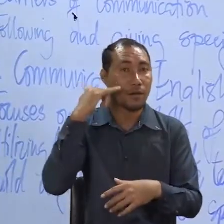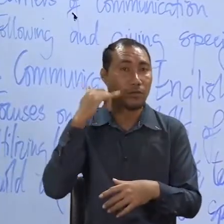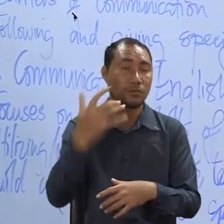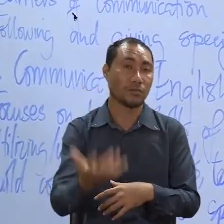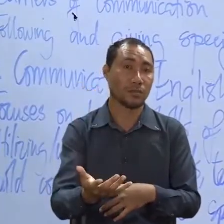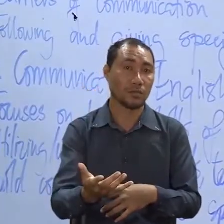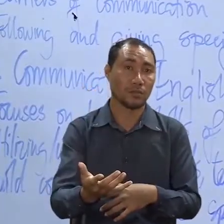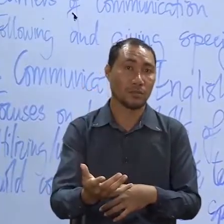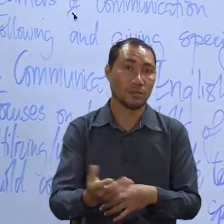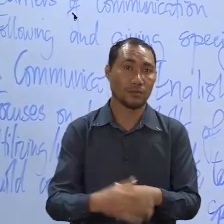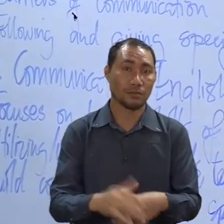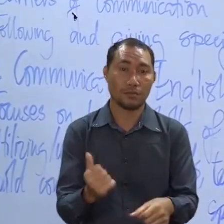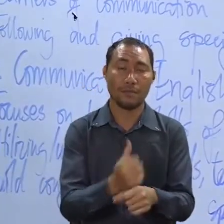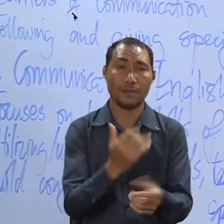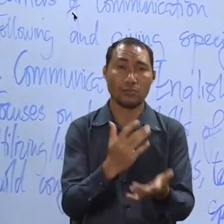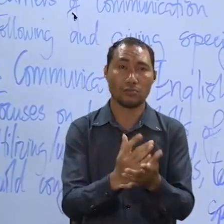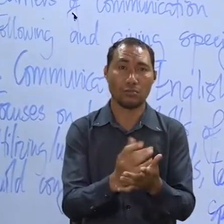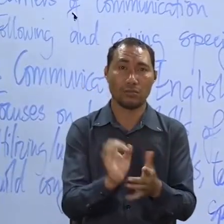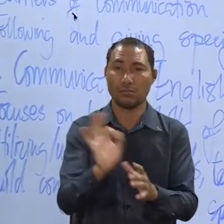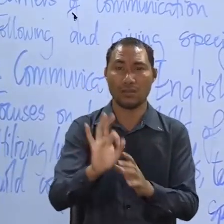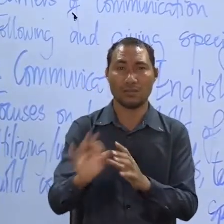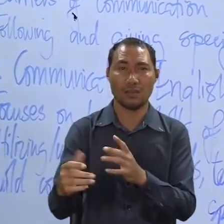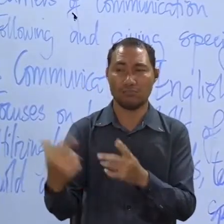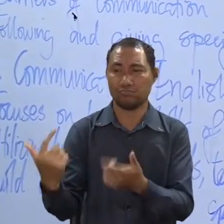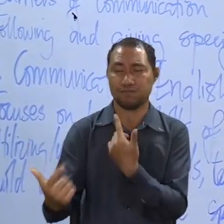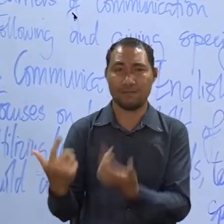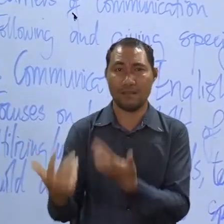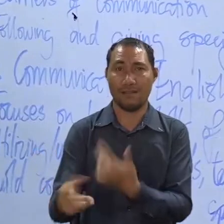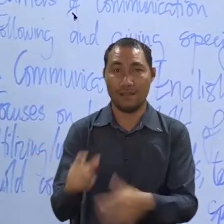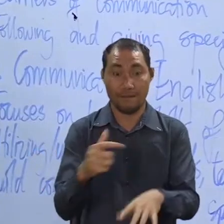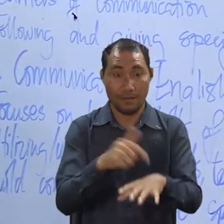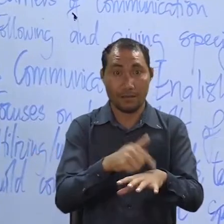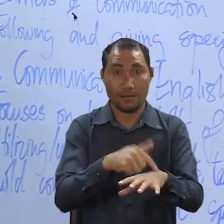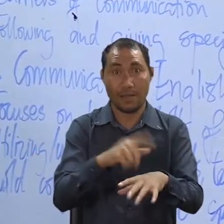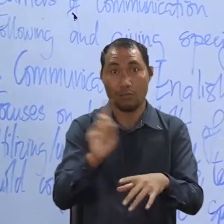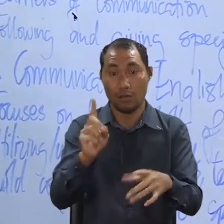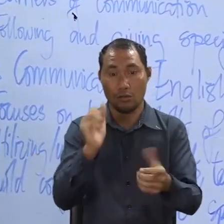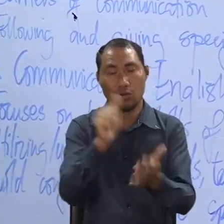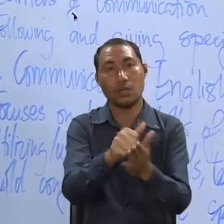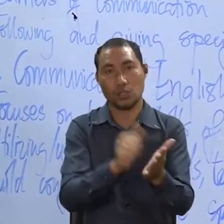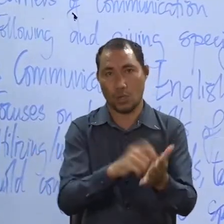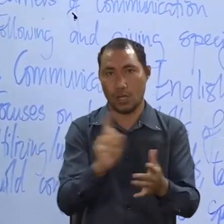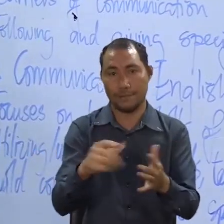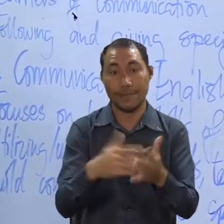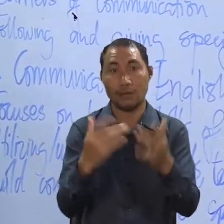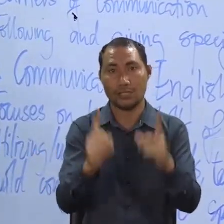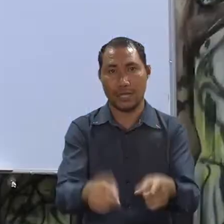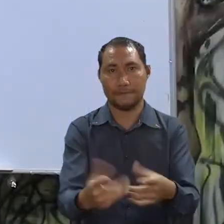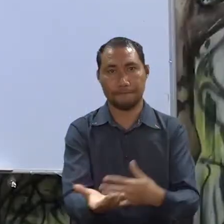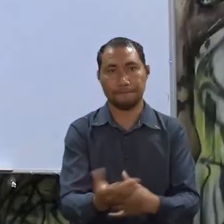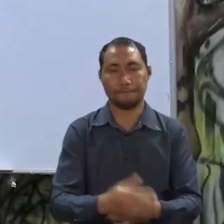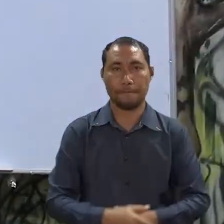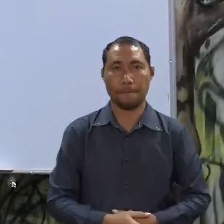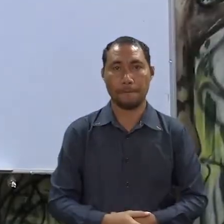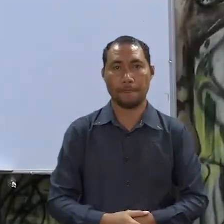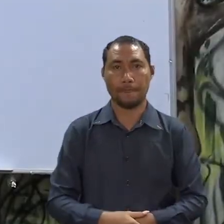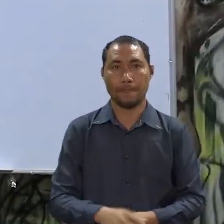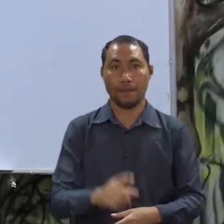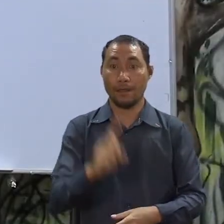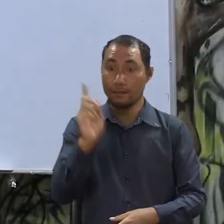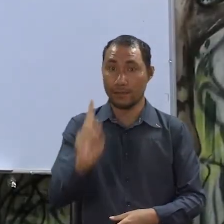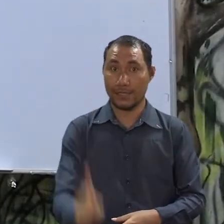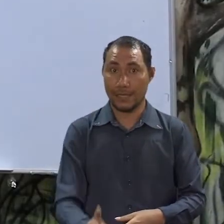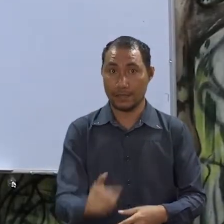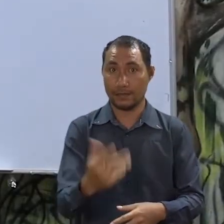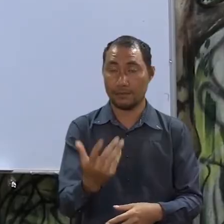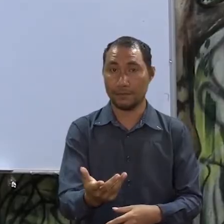that there are no other distractions during our lesson. Let's start. Today's lesson